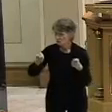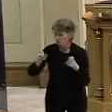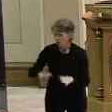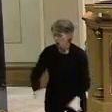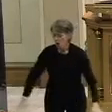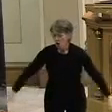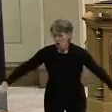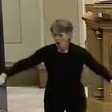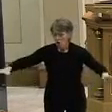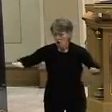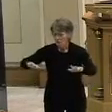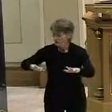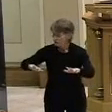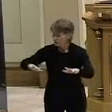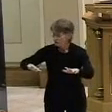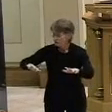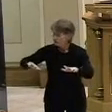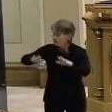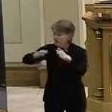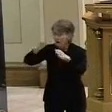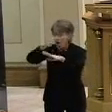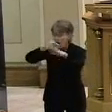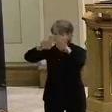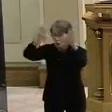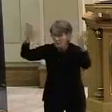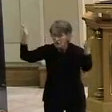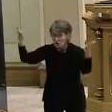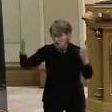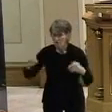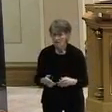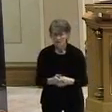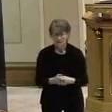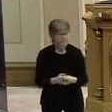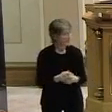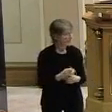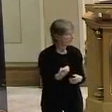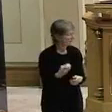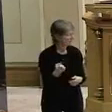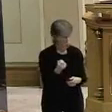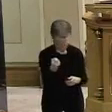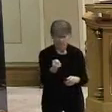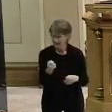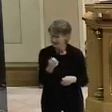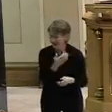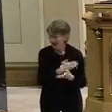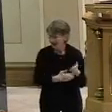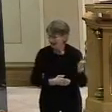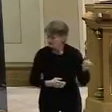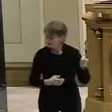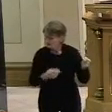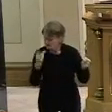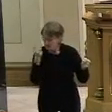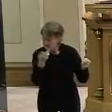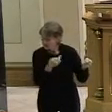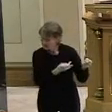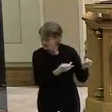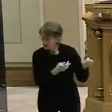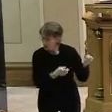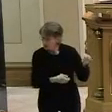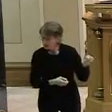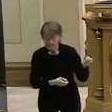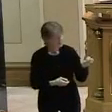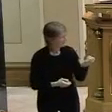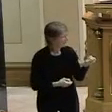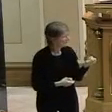time. And what is he holding in his hand? Does anyone know what that is? Maybe I'll bring